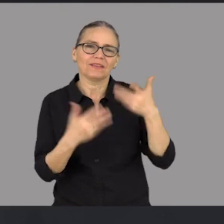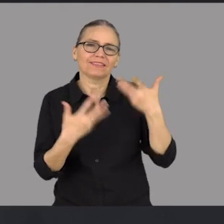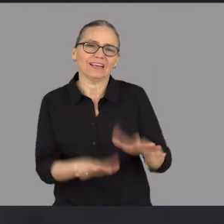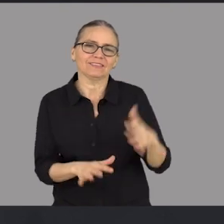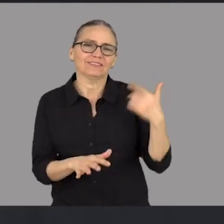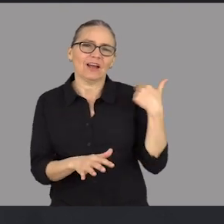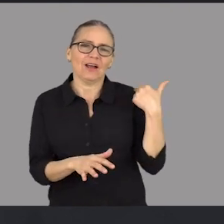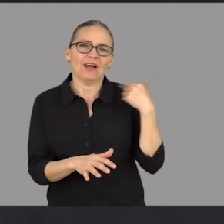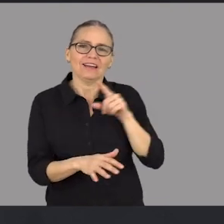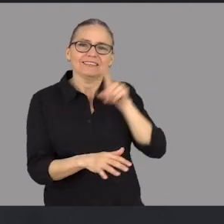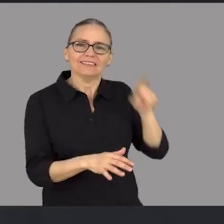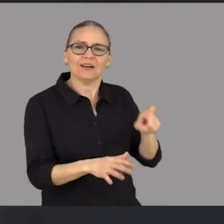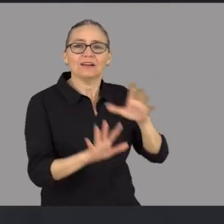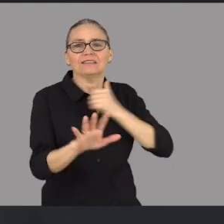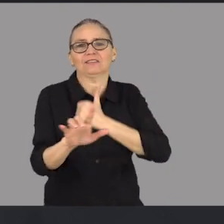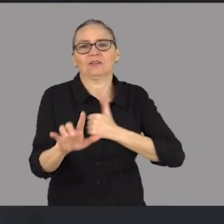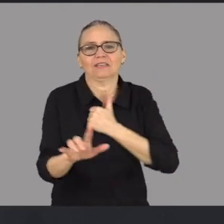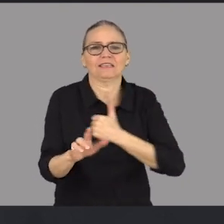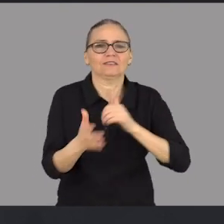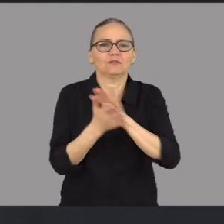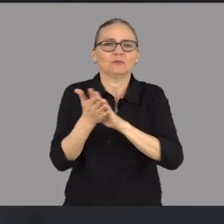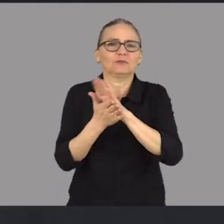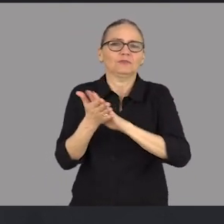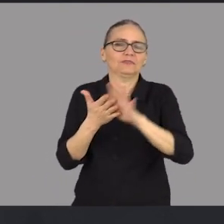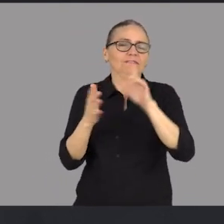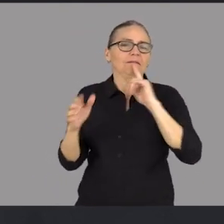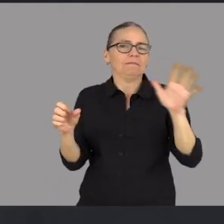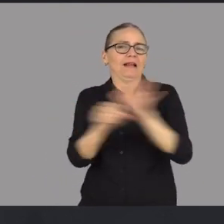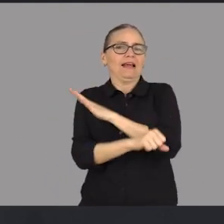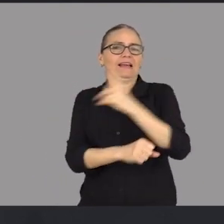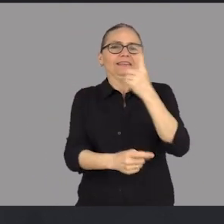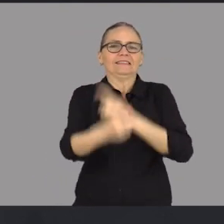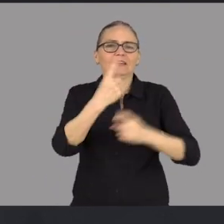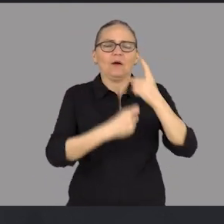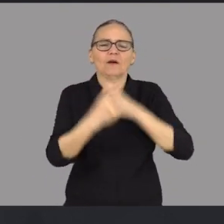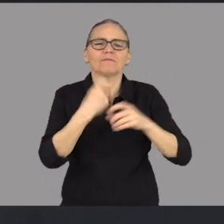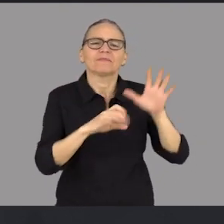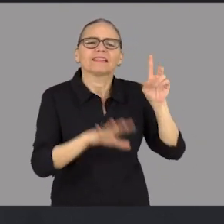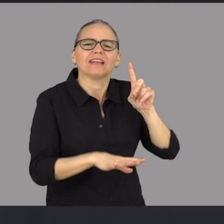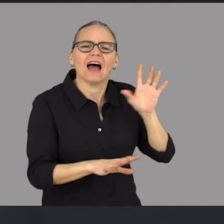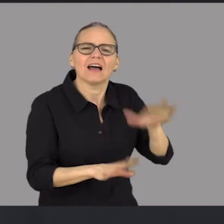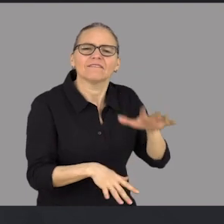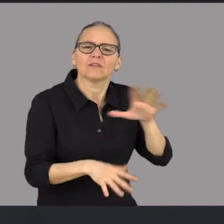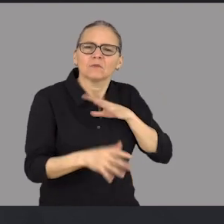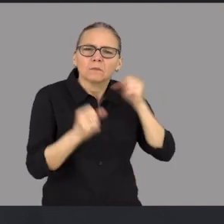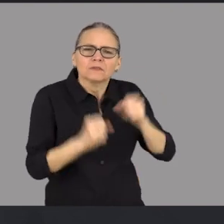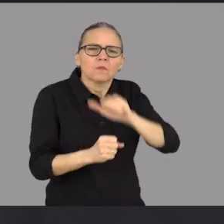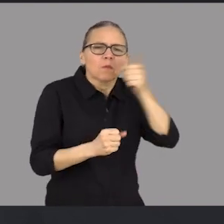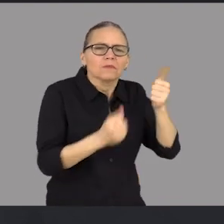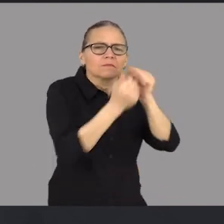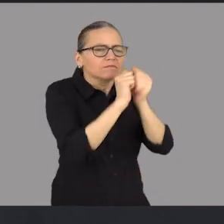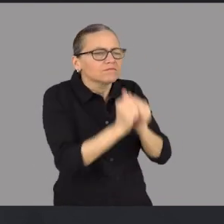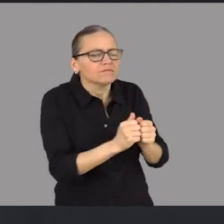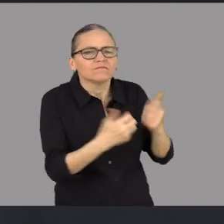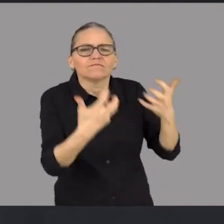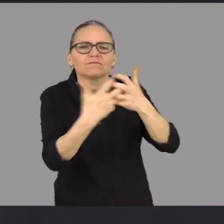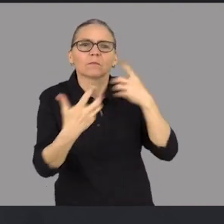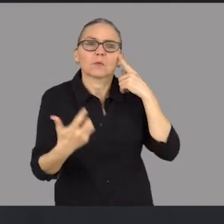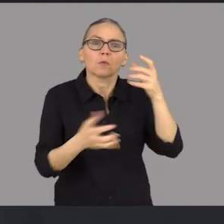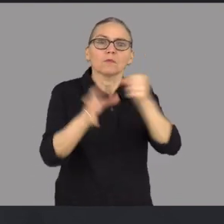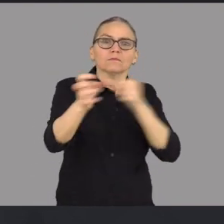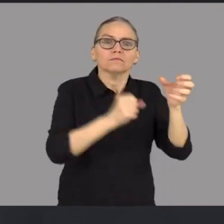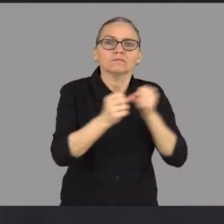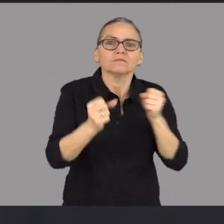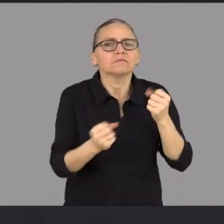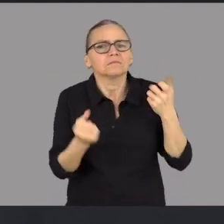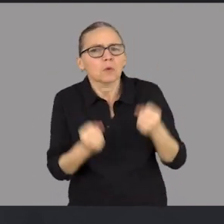Let's see what else is here. Have you ever, Dave, had somebody request an accommodation during the recruitment process?